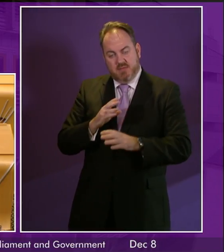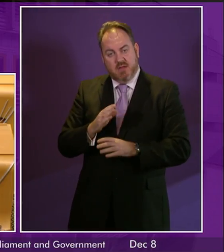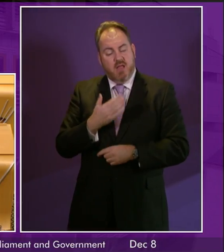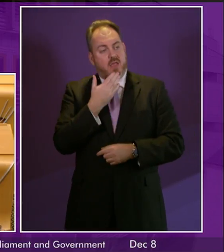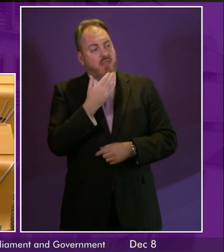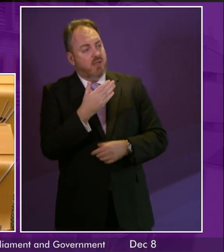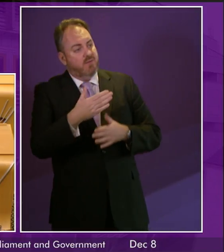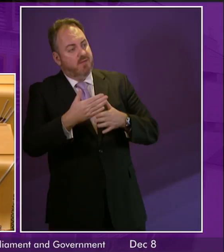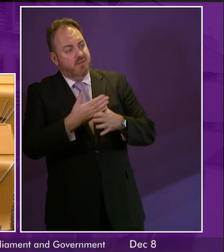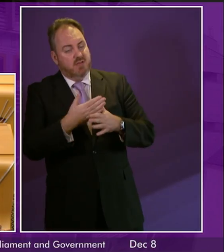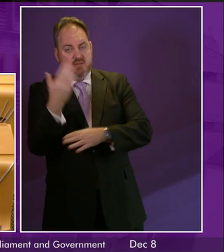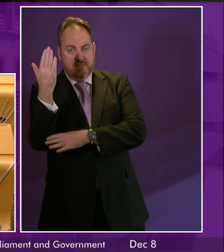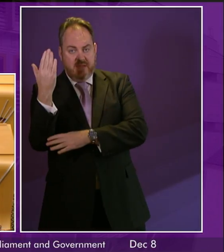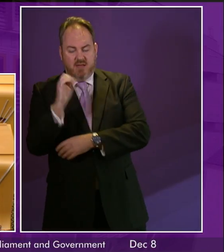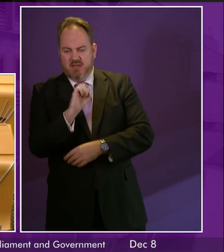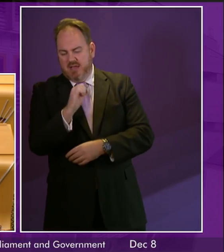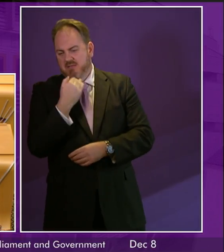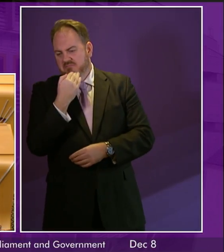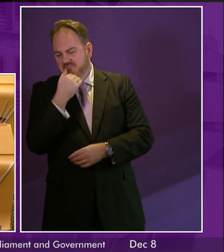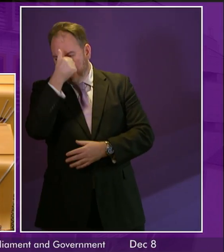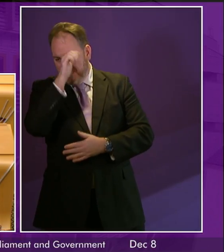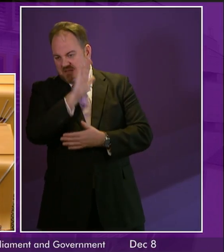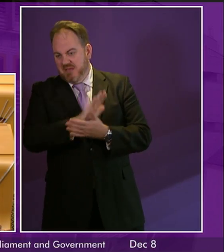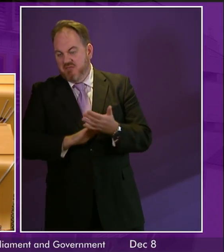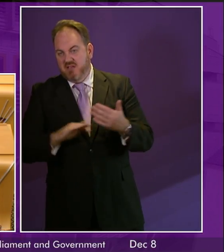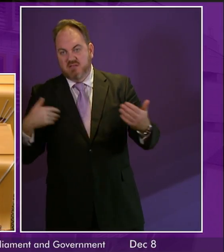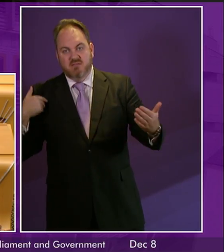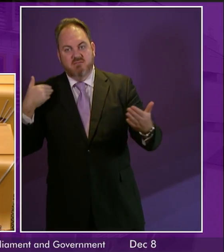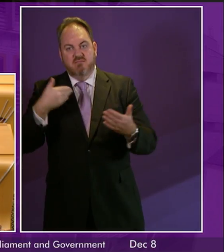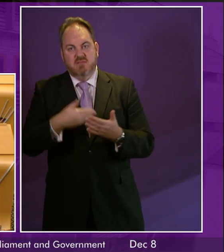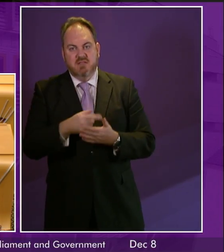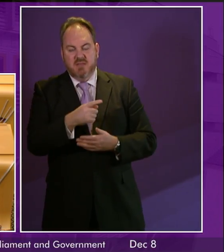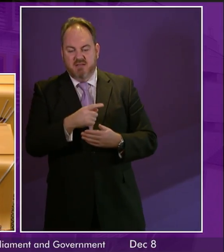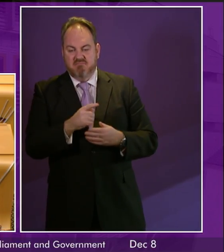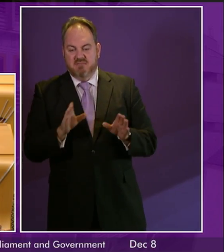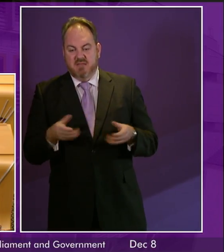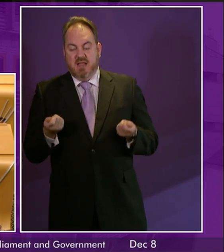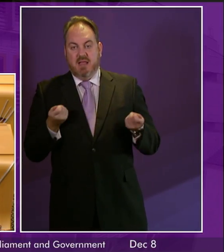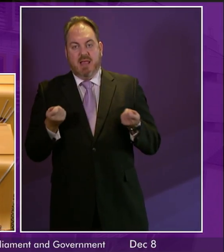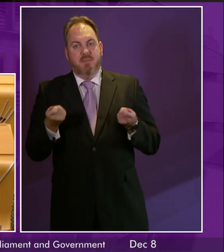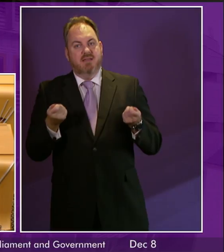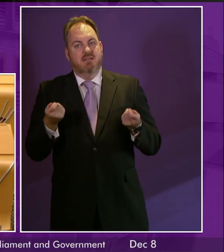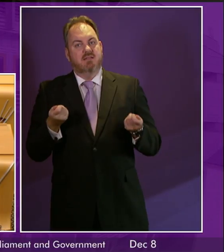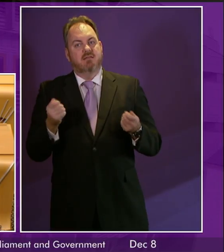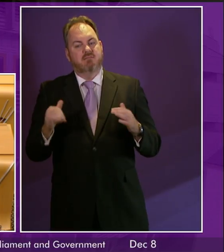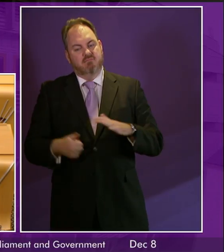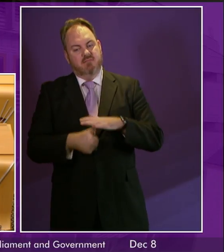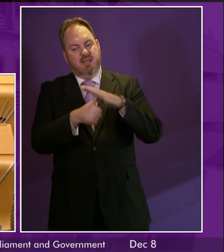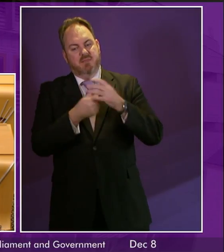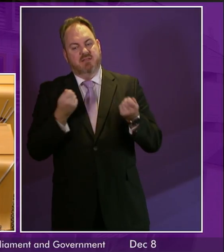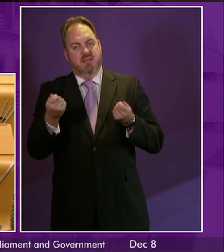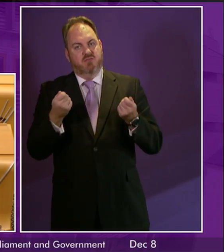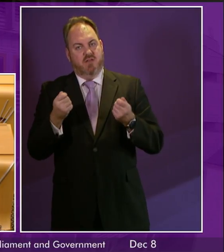opening remarks. Through his experience having served, as he's described, as a Cabinet Secretary with responsibility for